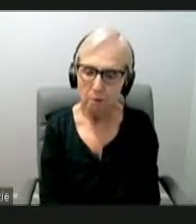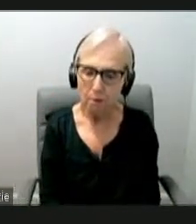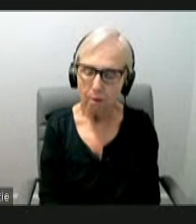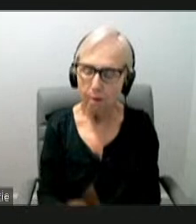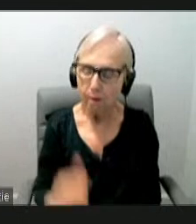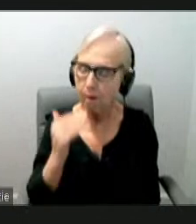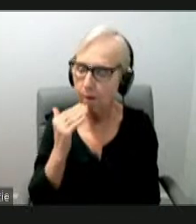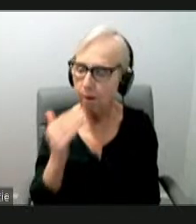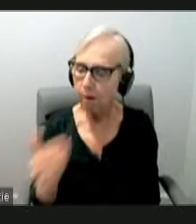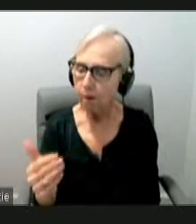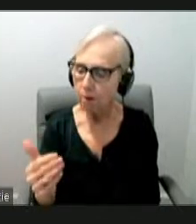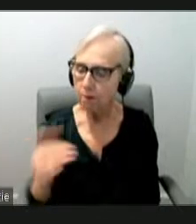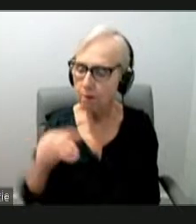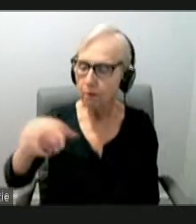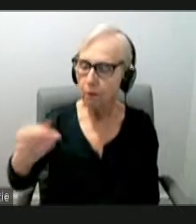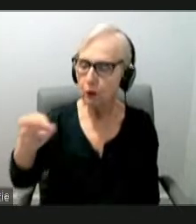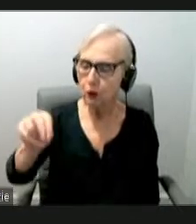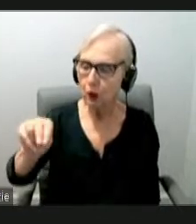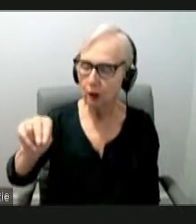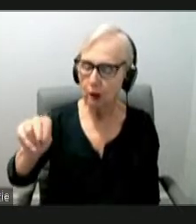Right. Is that John Daly?